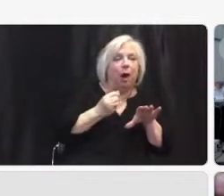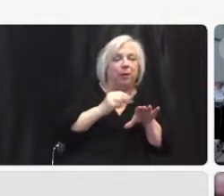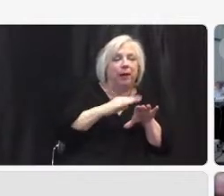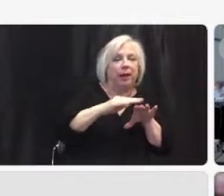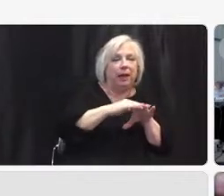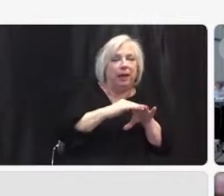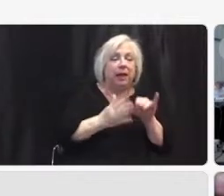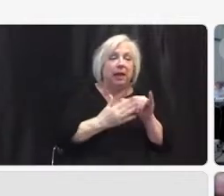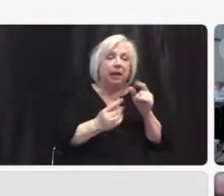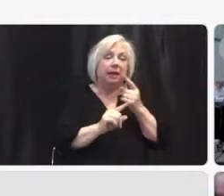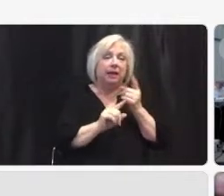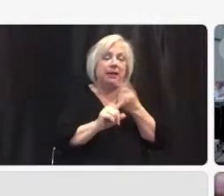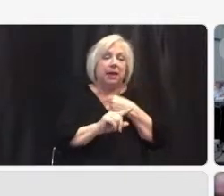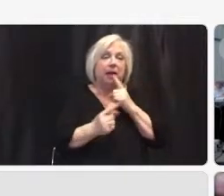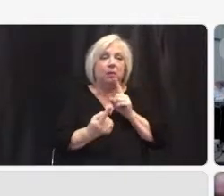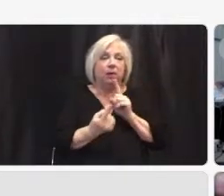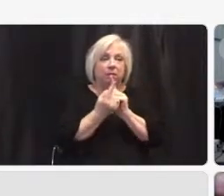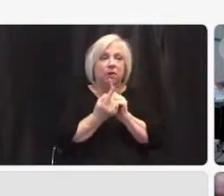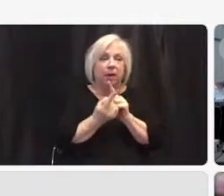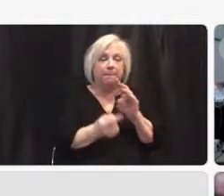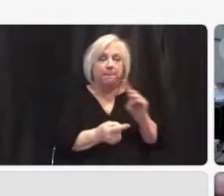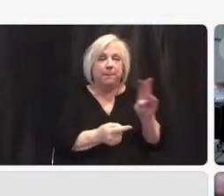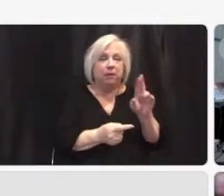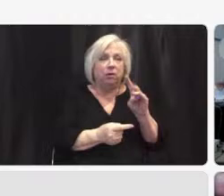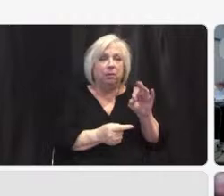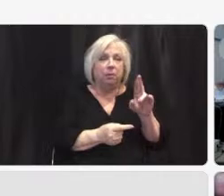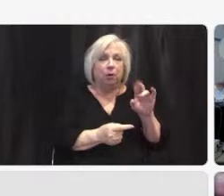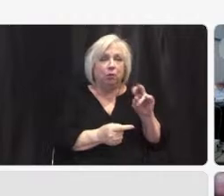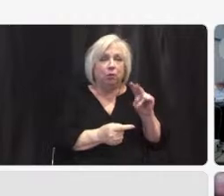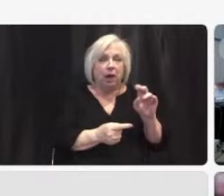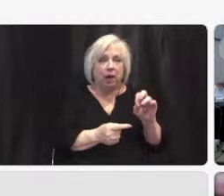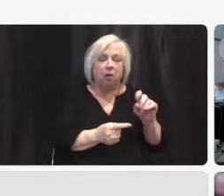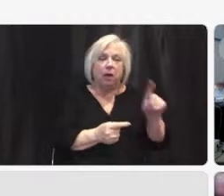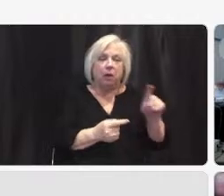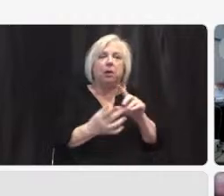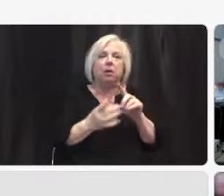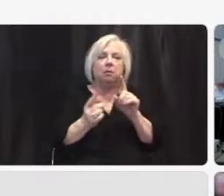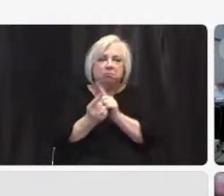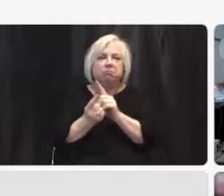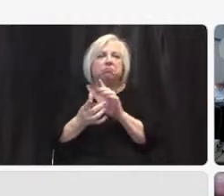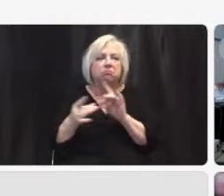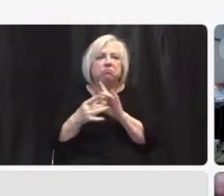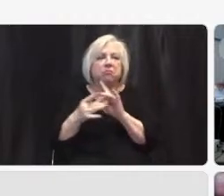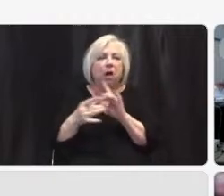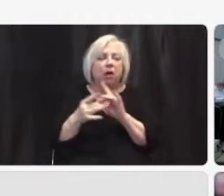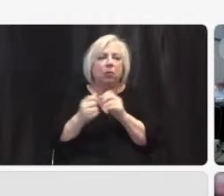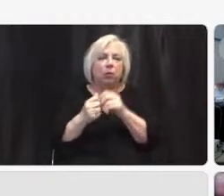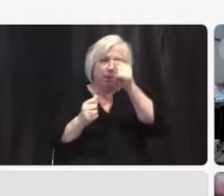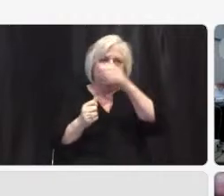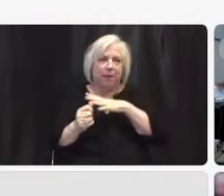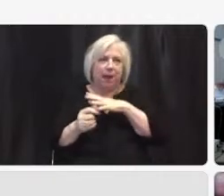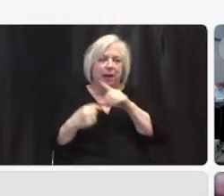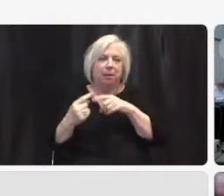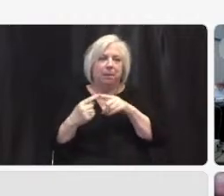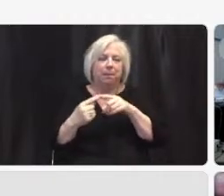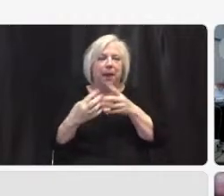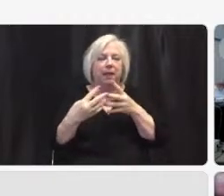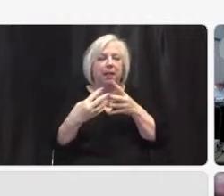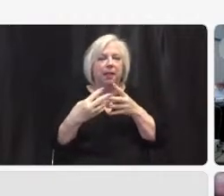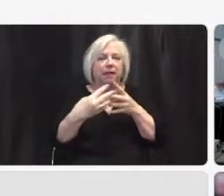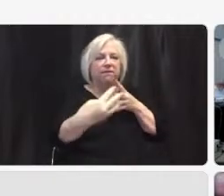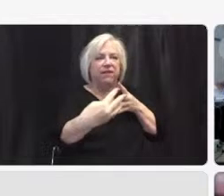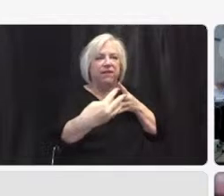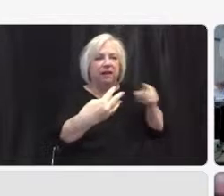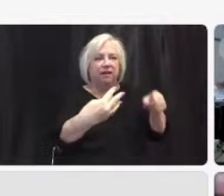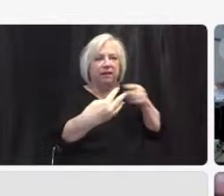confronted Mr. Marino, he was talking to a man about tearing out the fence between us.